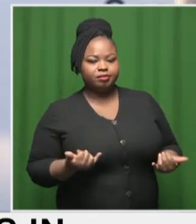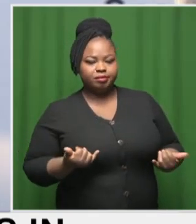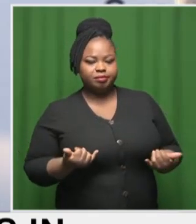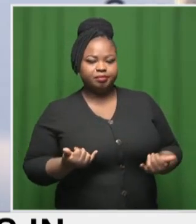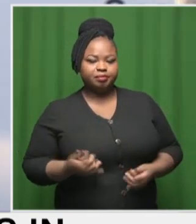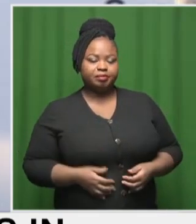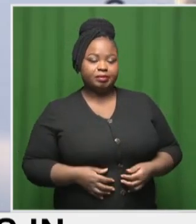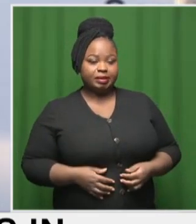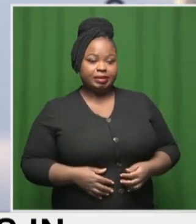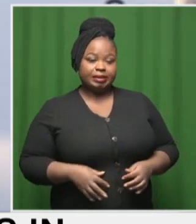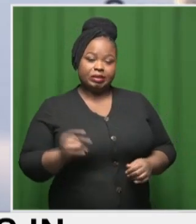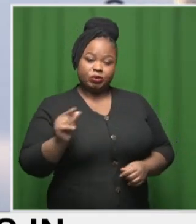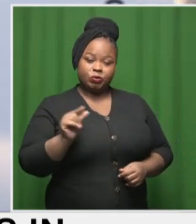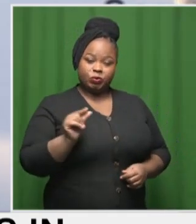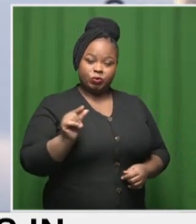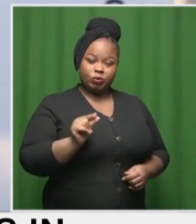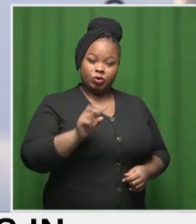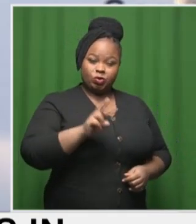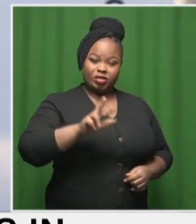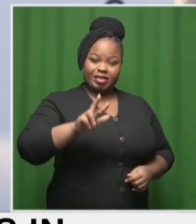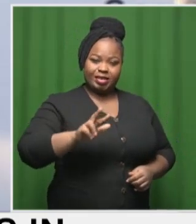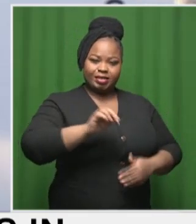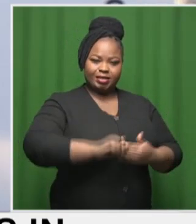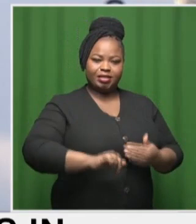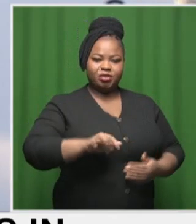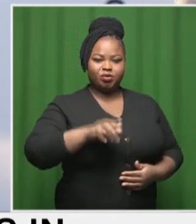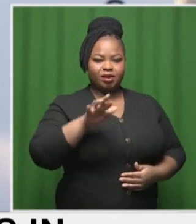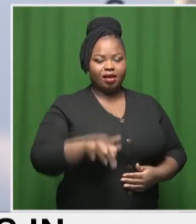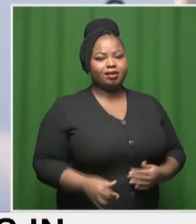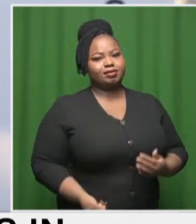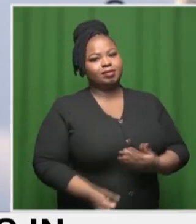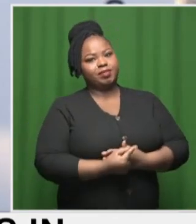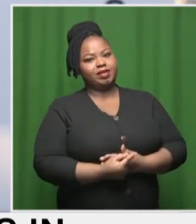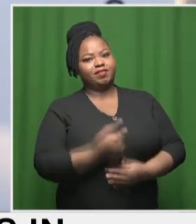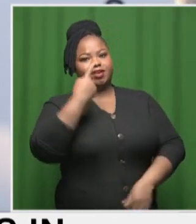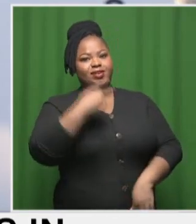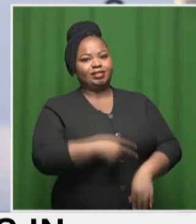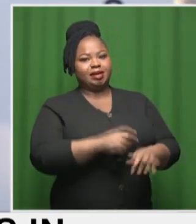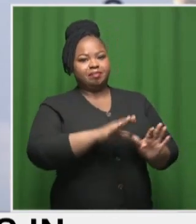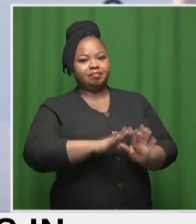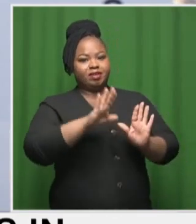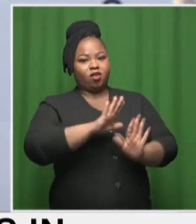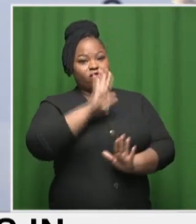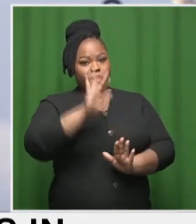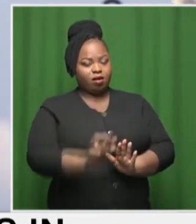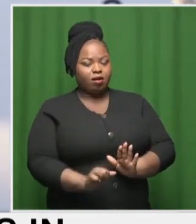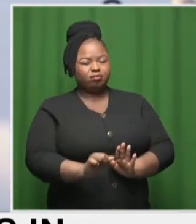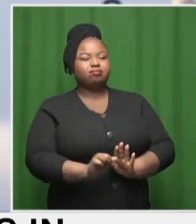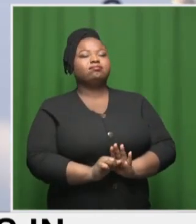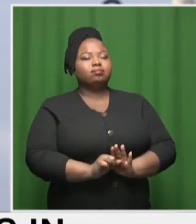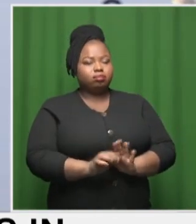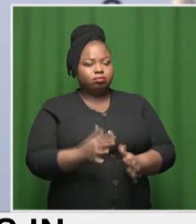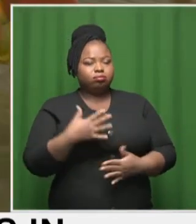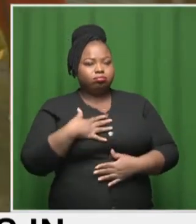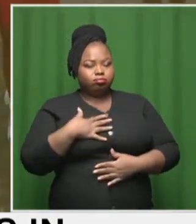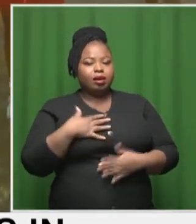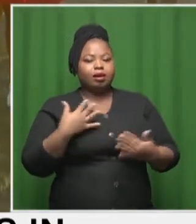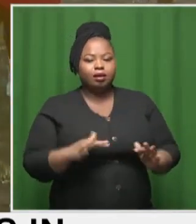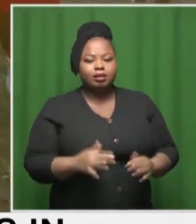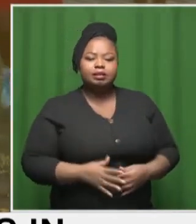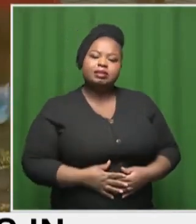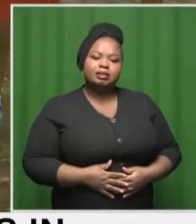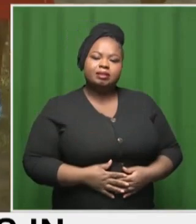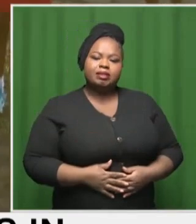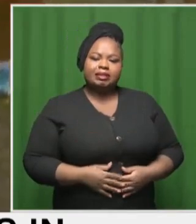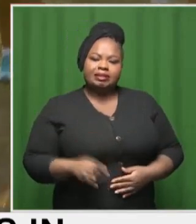the climax. 28th of July, it's happening. It's a first for the continent, certainly a first for South Africa, I mean, obviously.